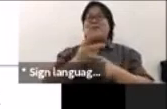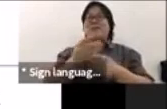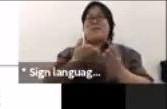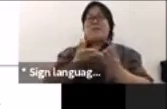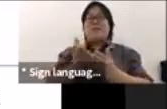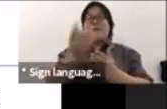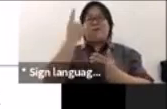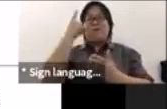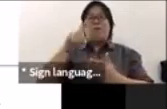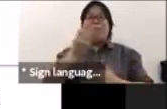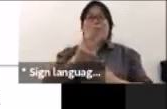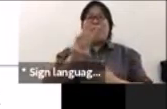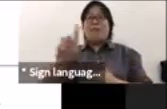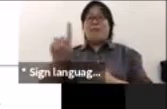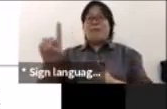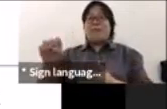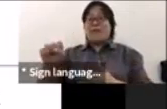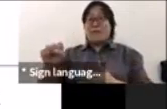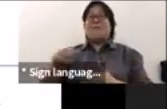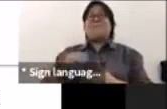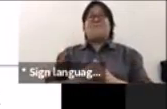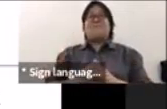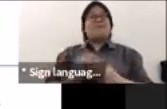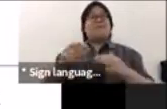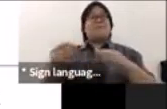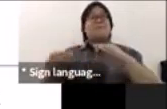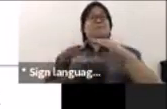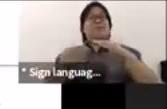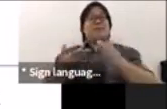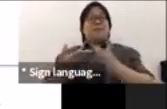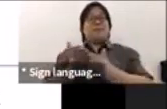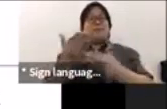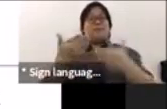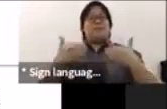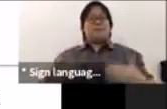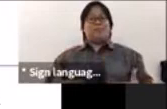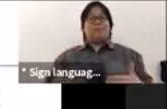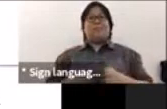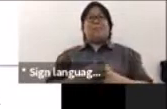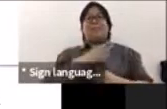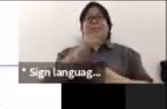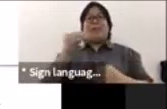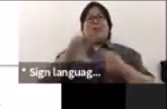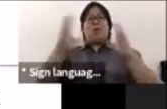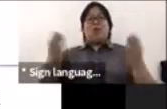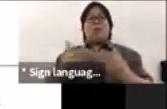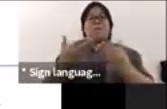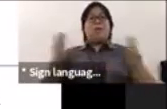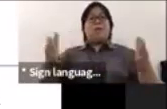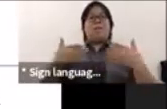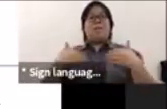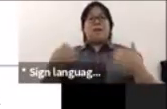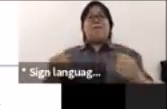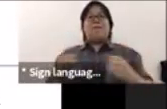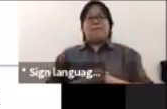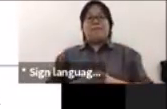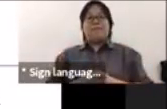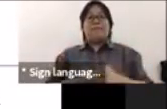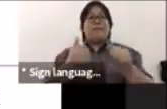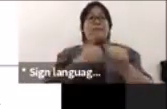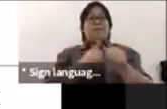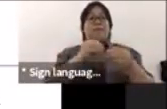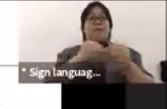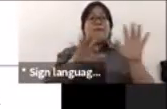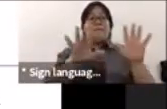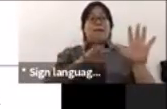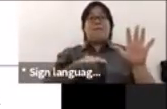women with disability is a basic human right and global public health. that's also mentioned in CRPD in the